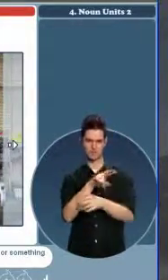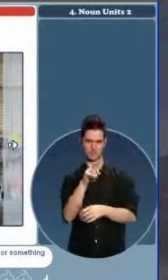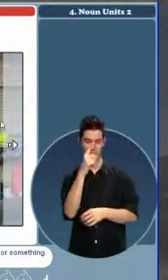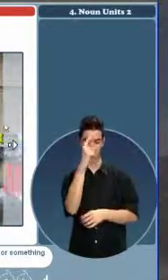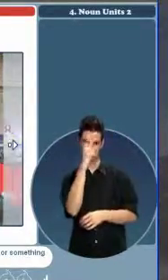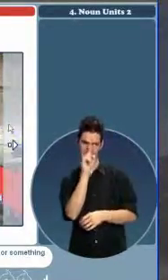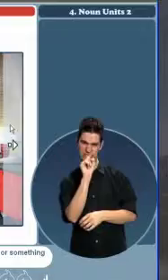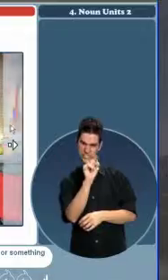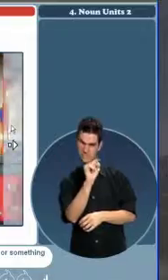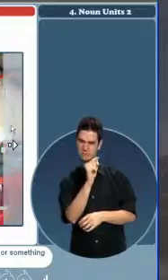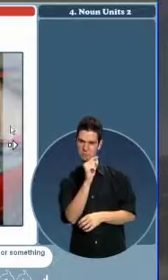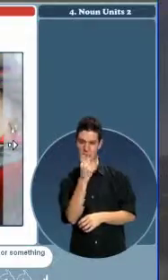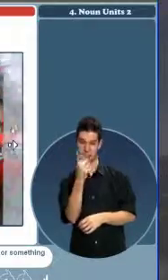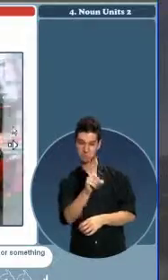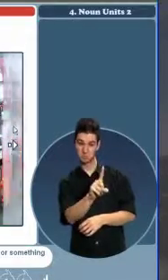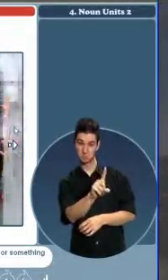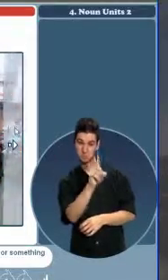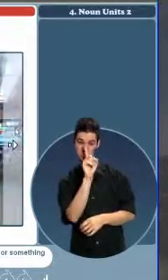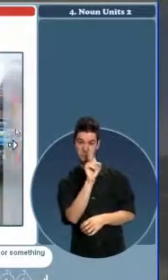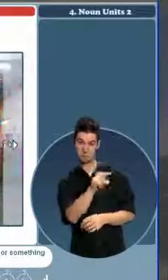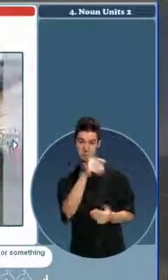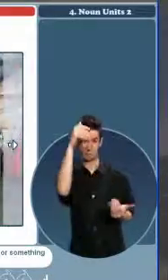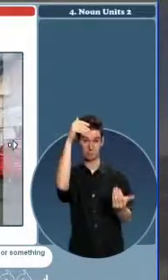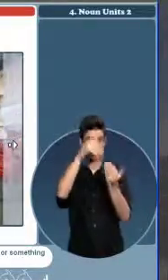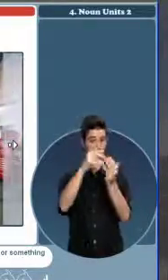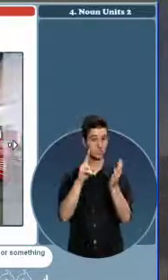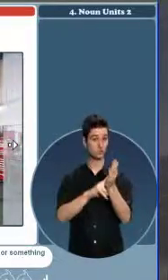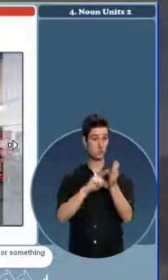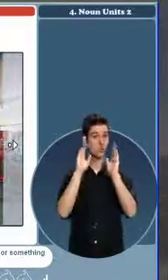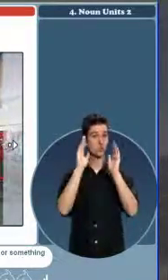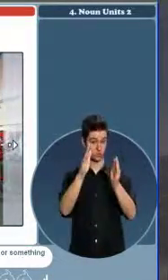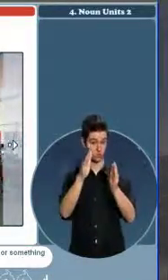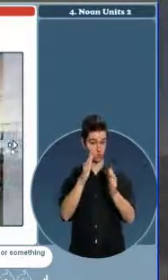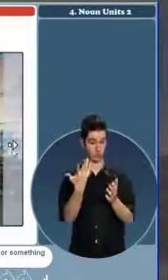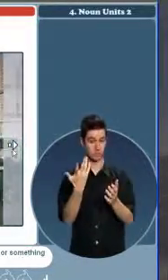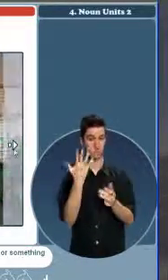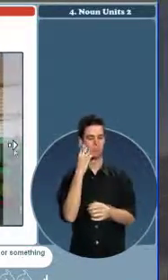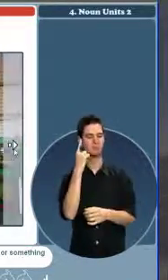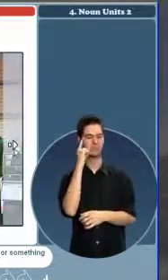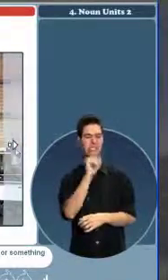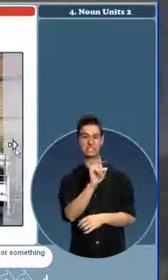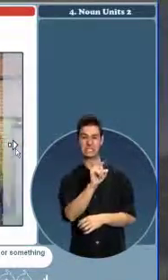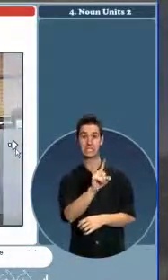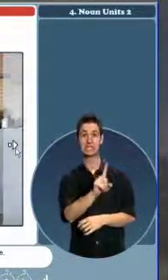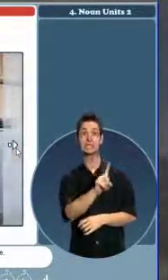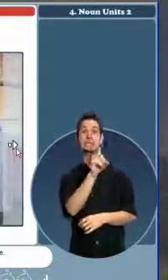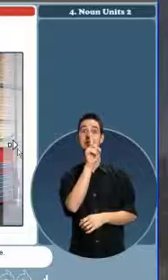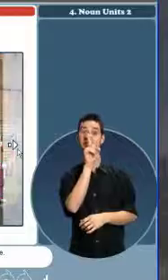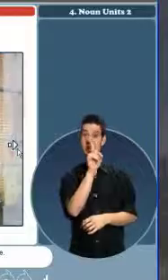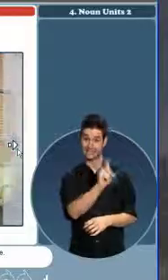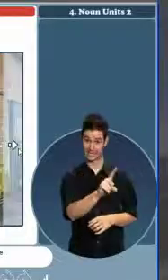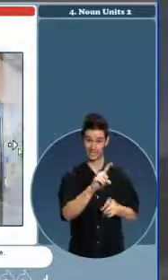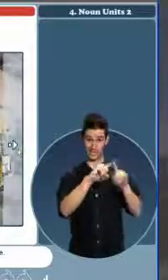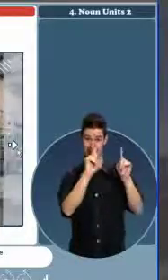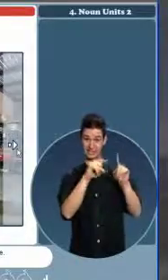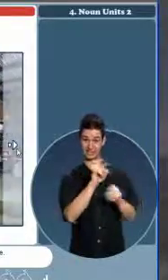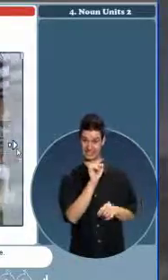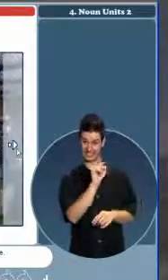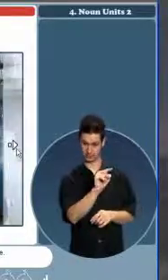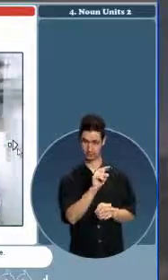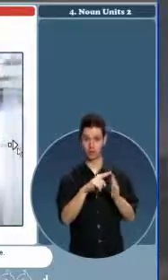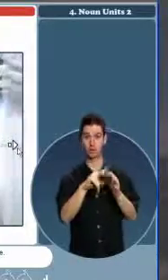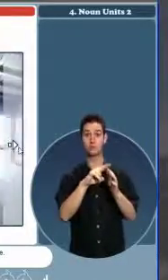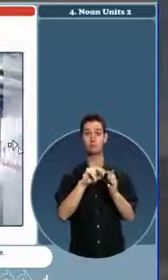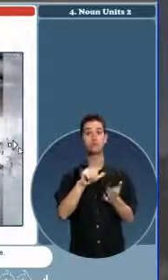You need to look around the workplace until you find someone or something that matches the noun unit. When you find